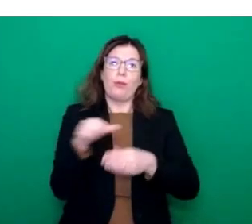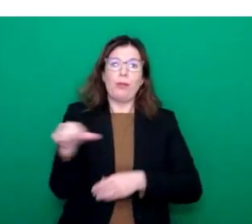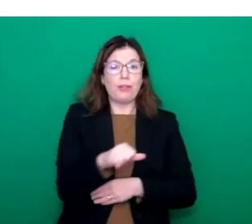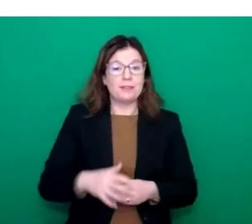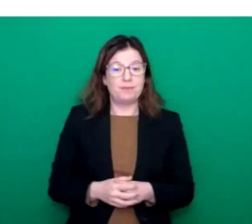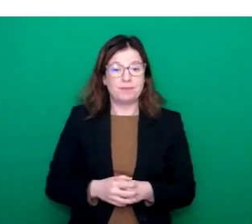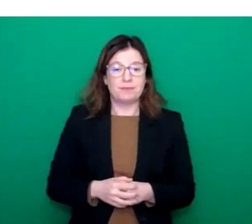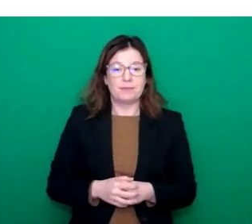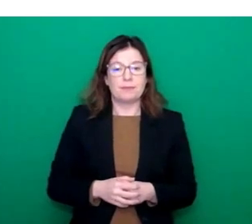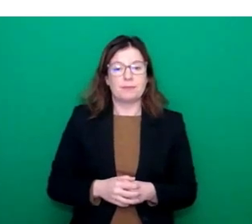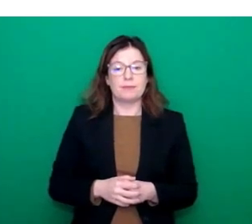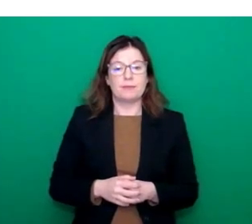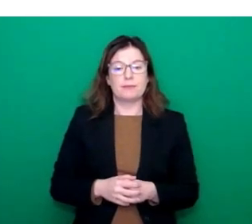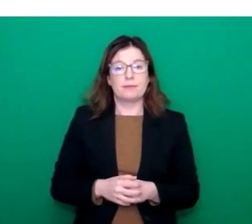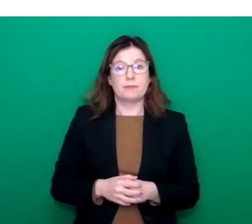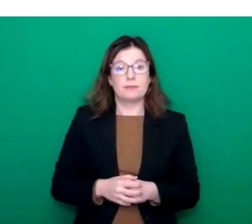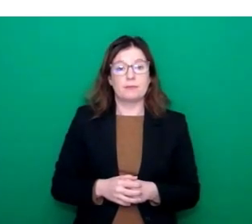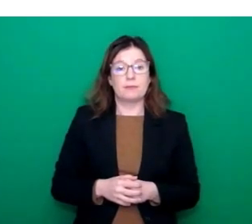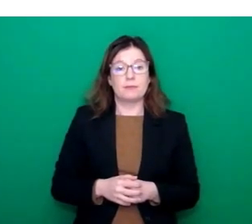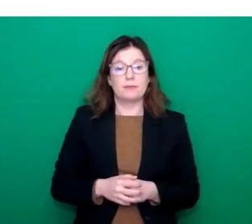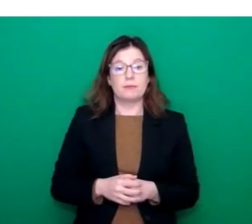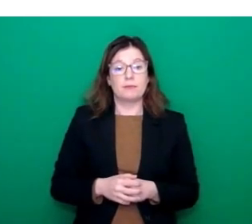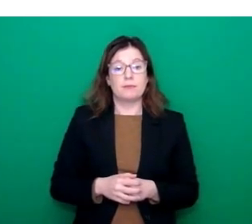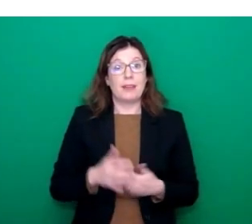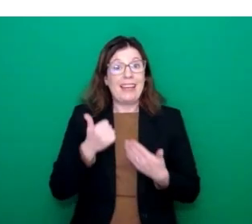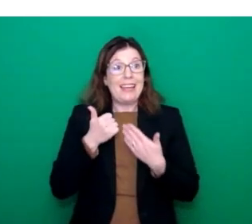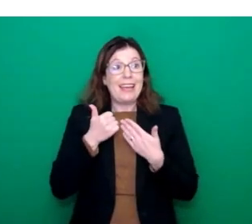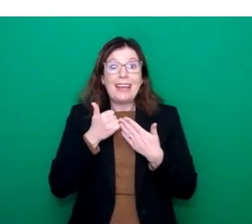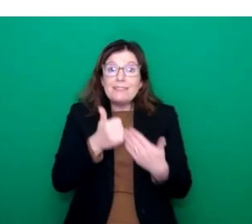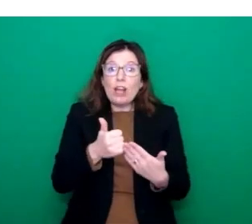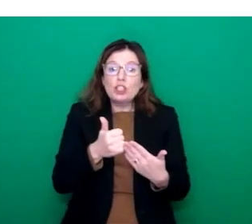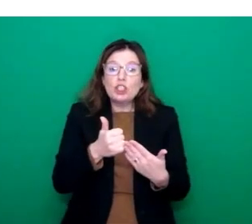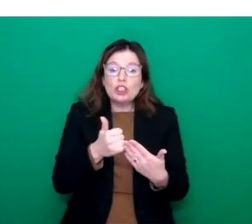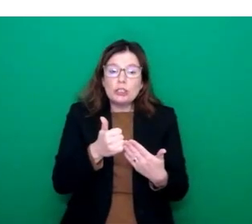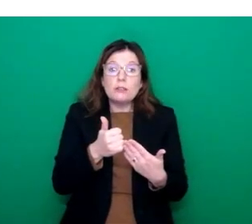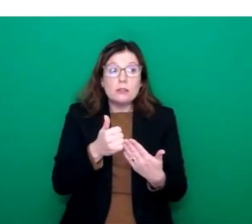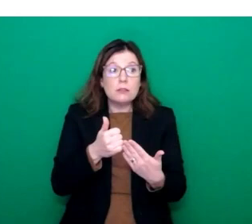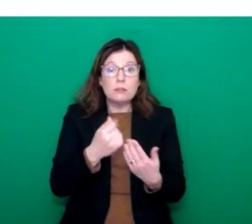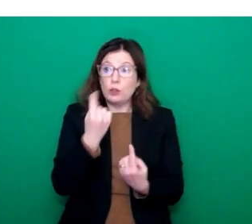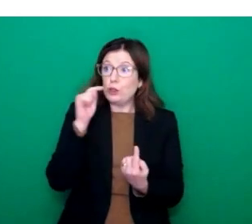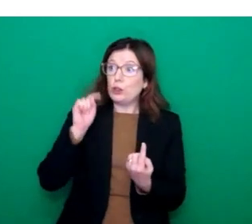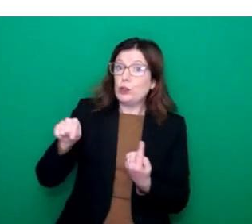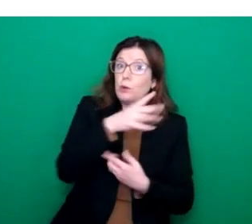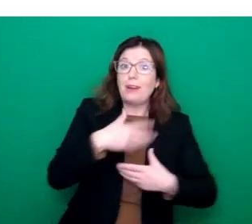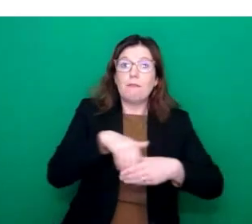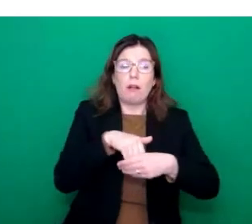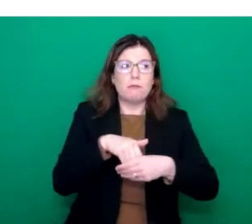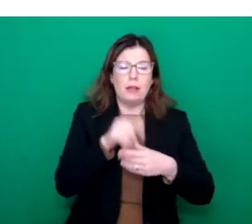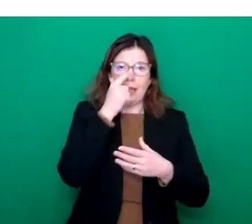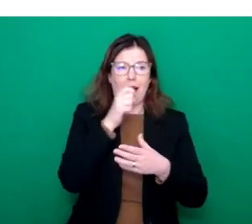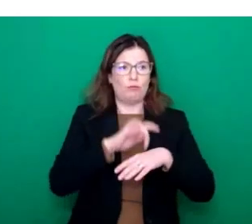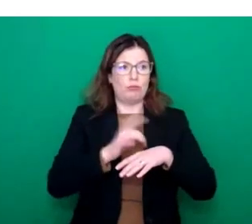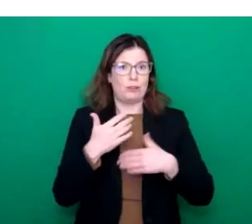There's a recognition that beneficial interventions can be delivered by a variety of health professionals.